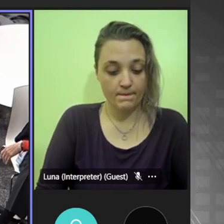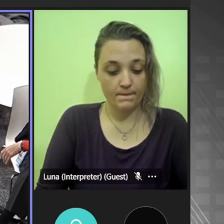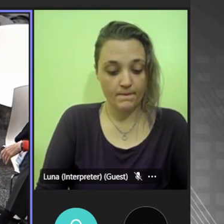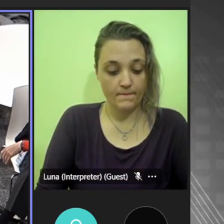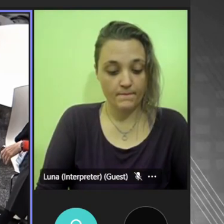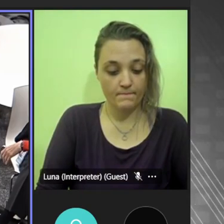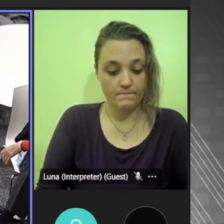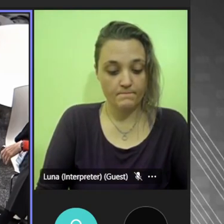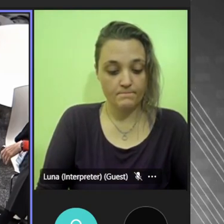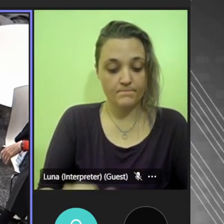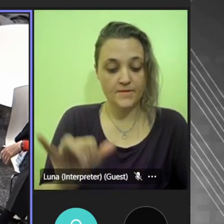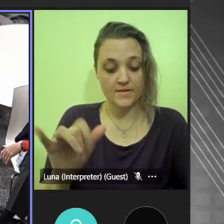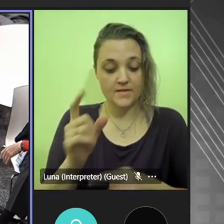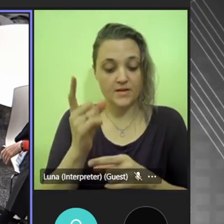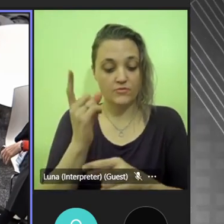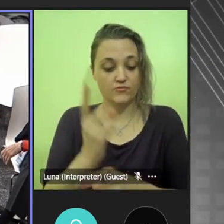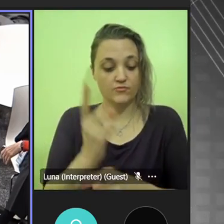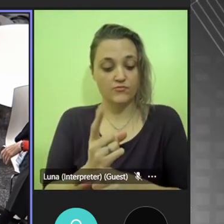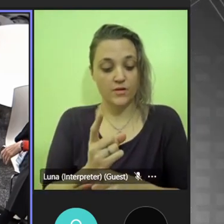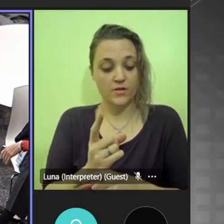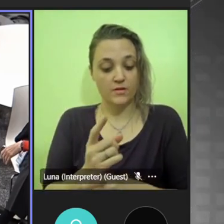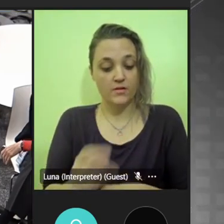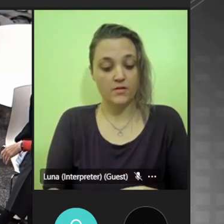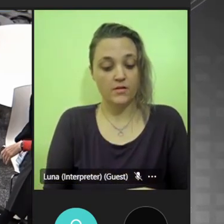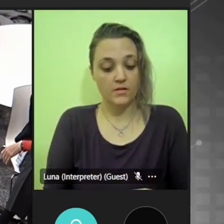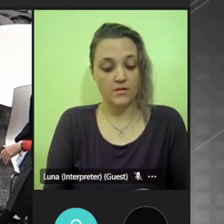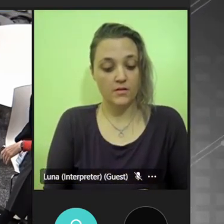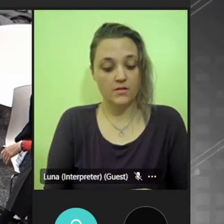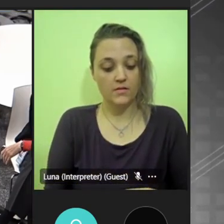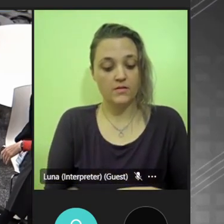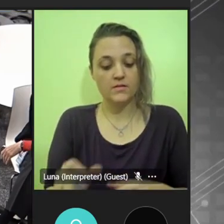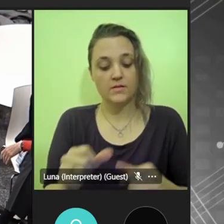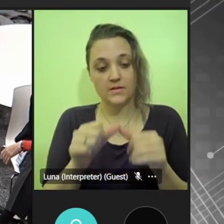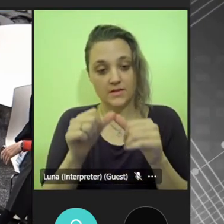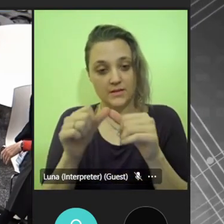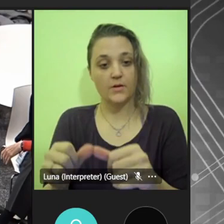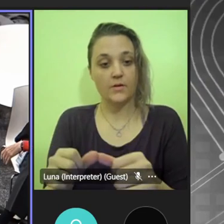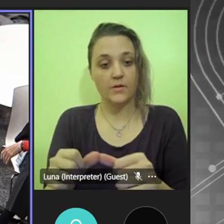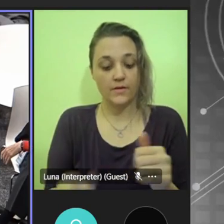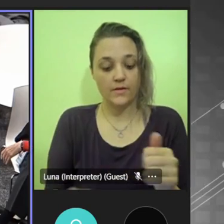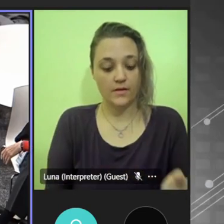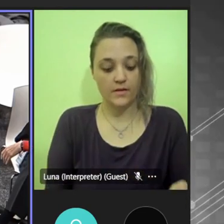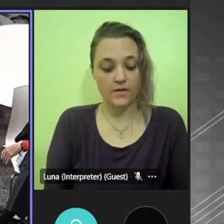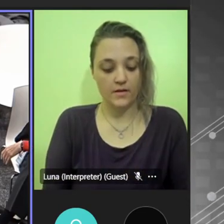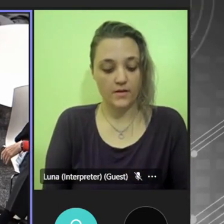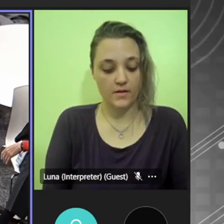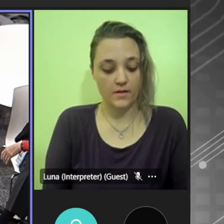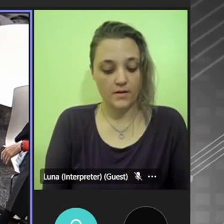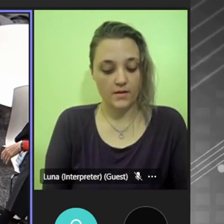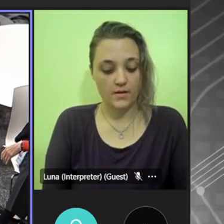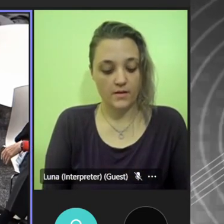Oh, that's not right. It's not right one bit. See me at the bus stop, gonna keep on going.